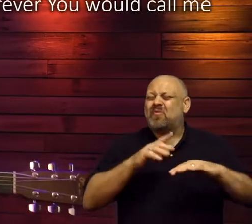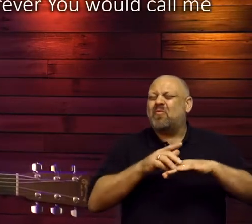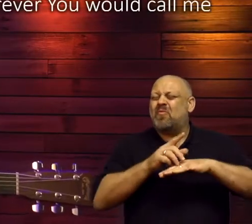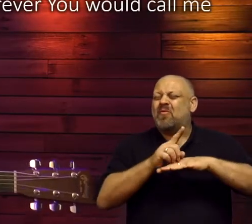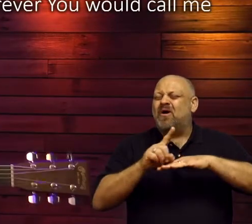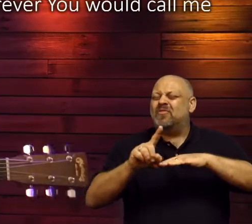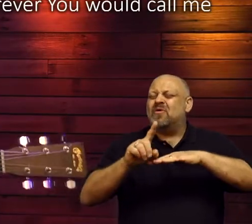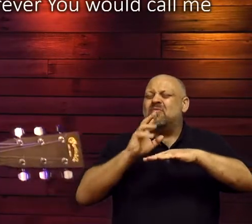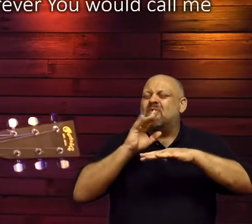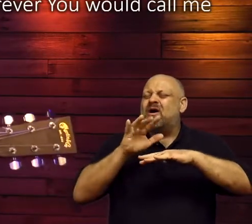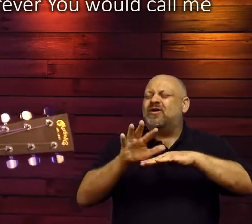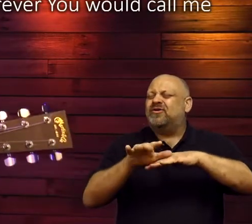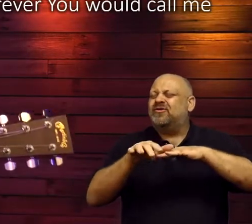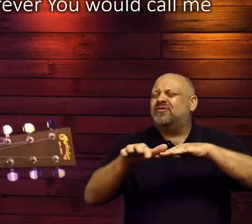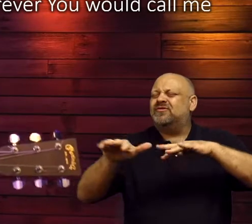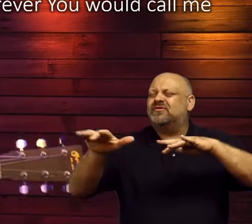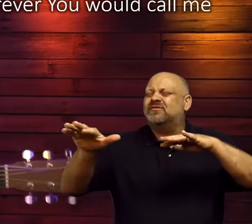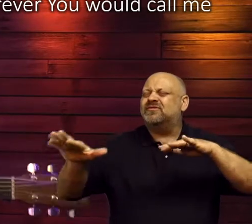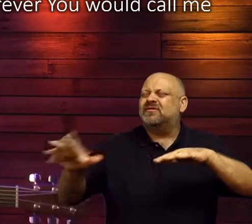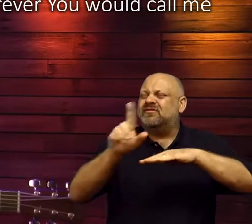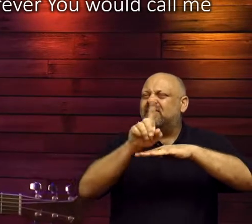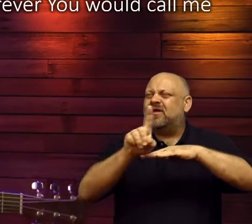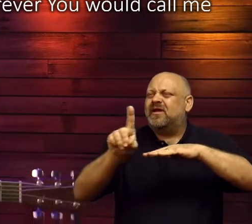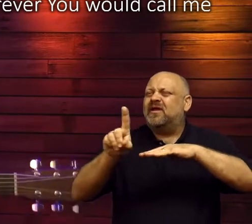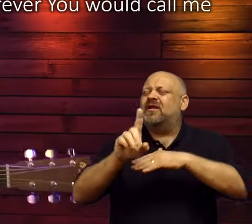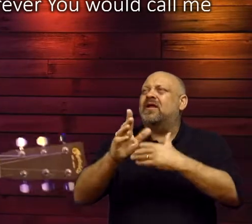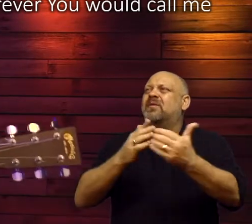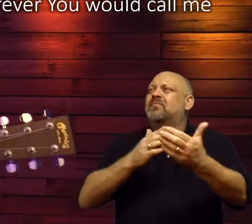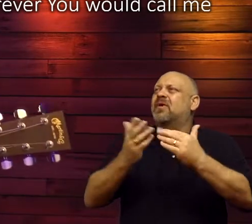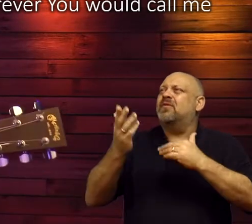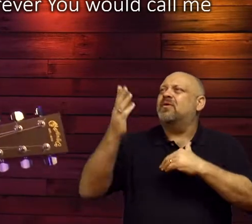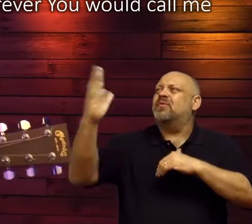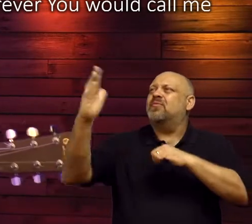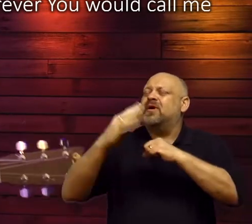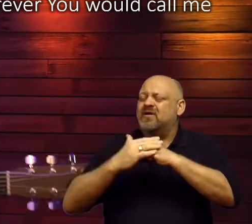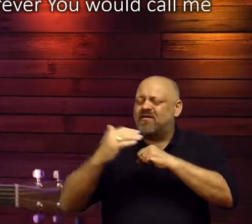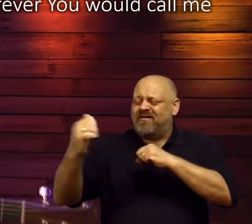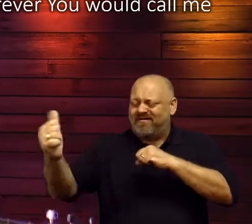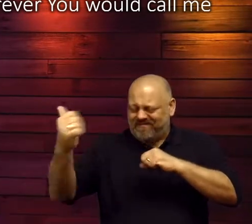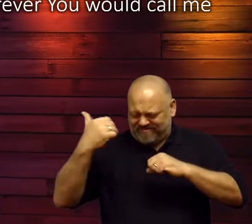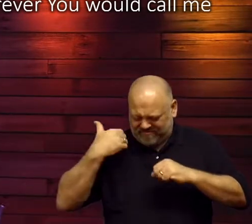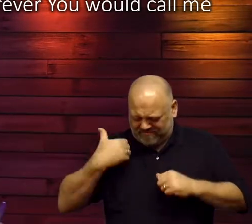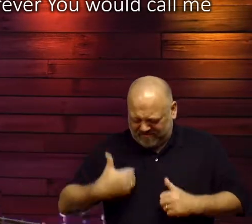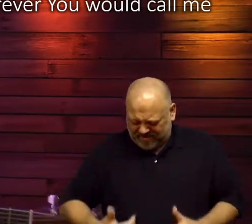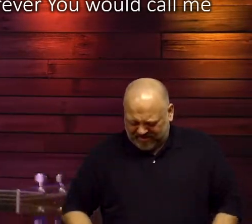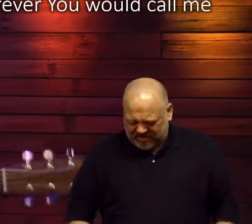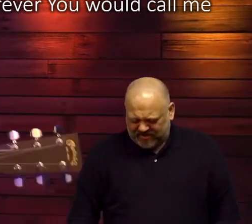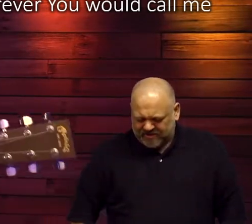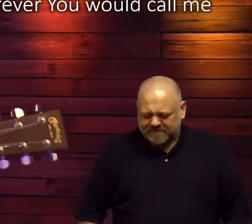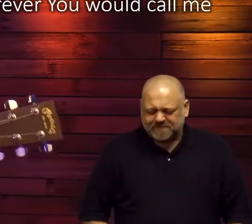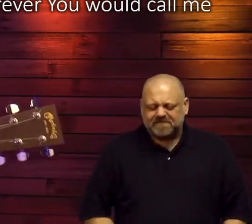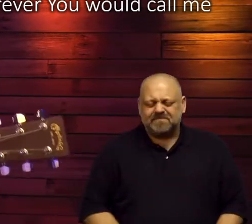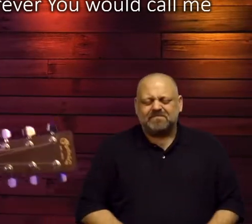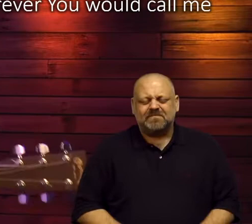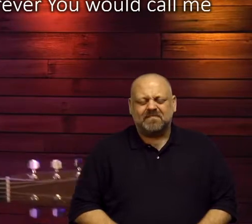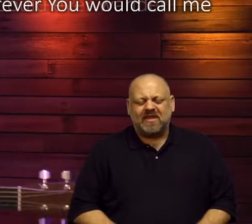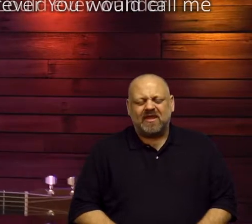Let me walk upon the waters wherever you would call